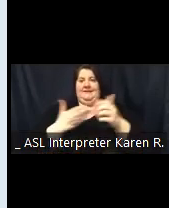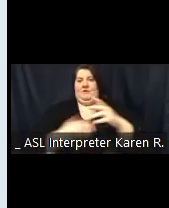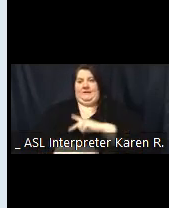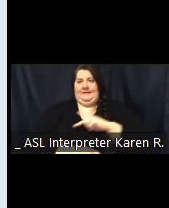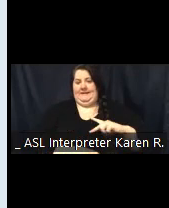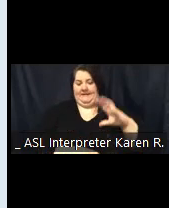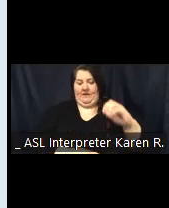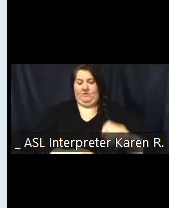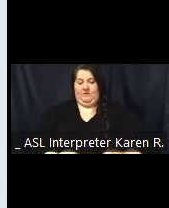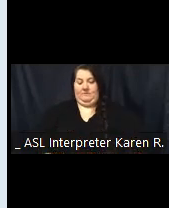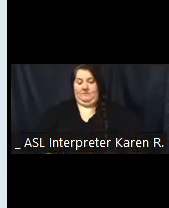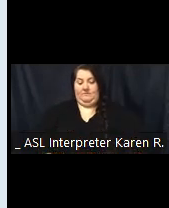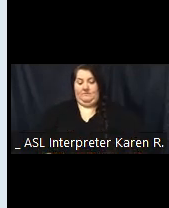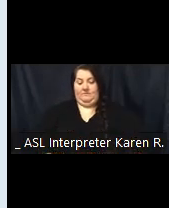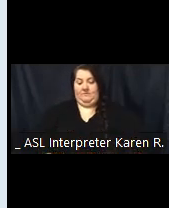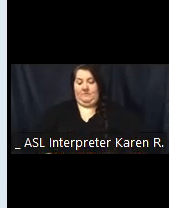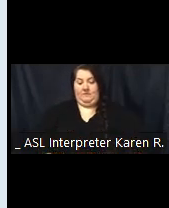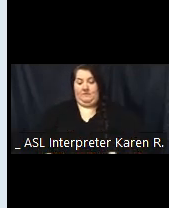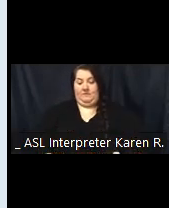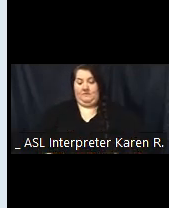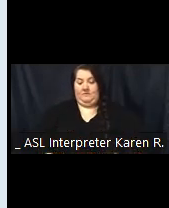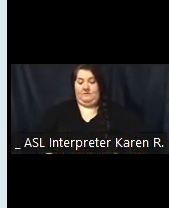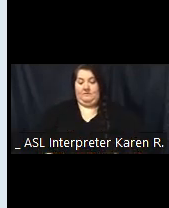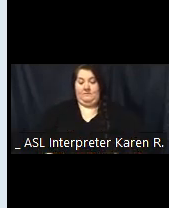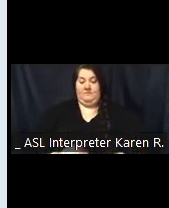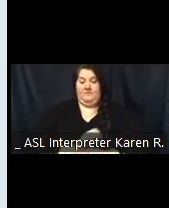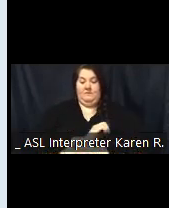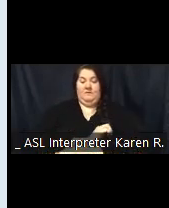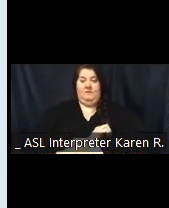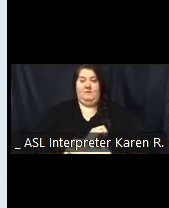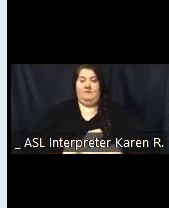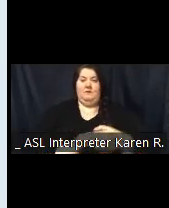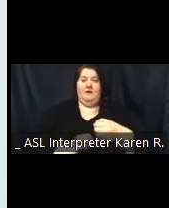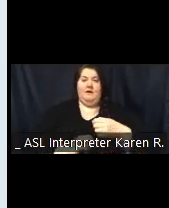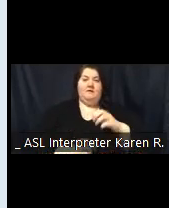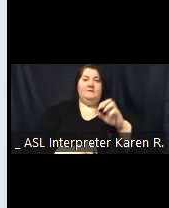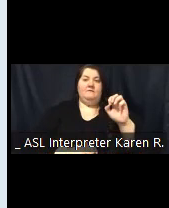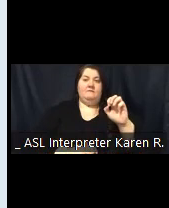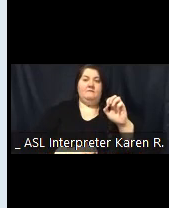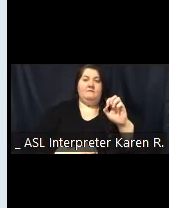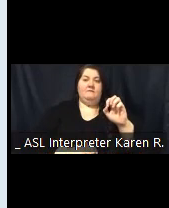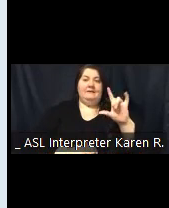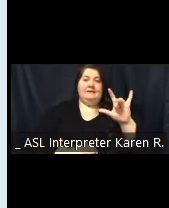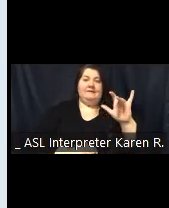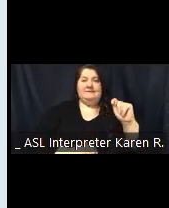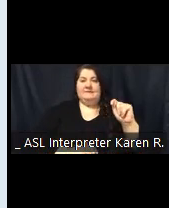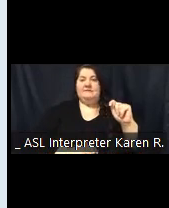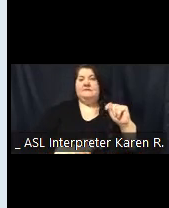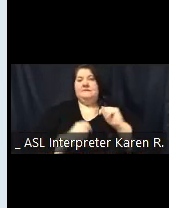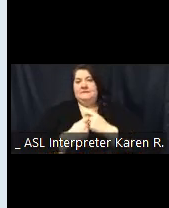And with me today, I have my ESIT team members, Liz and Wendy.